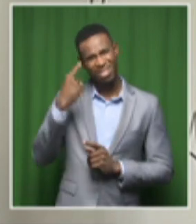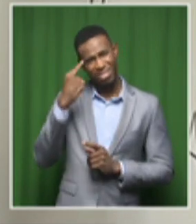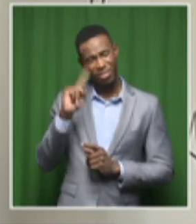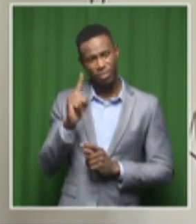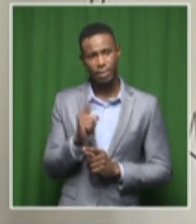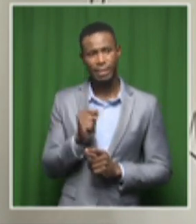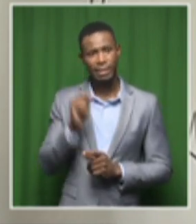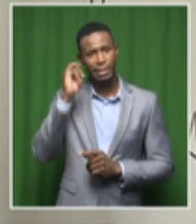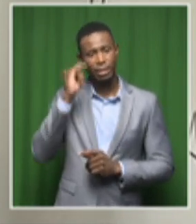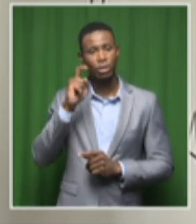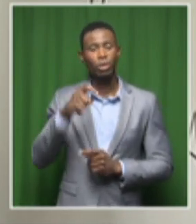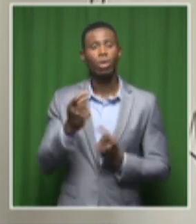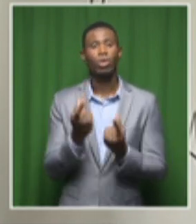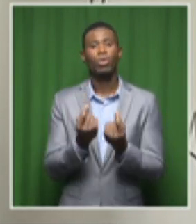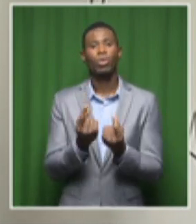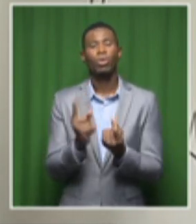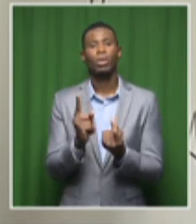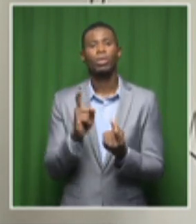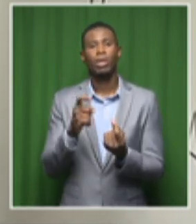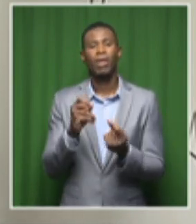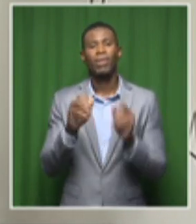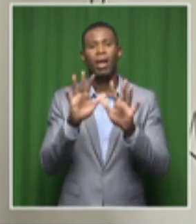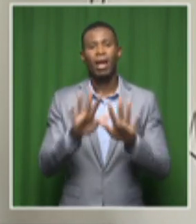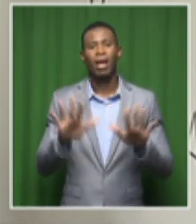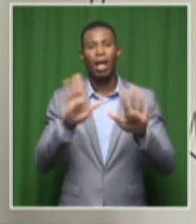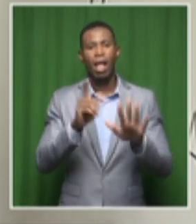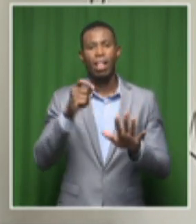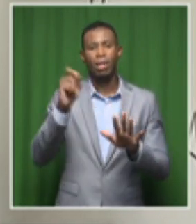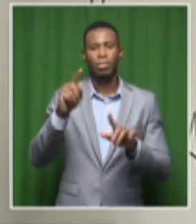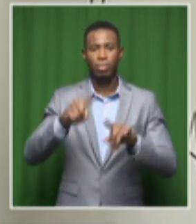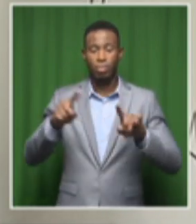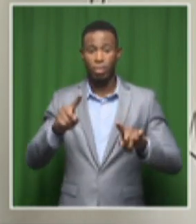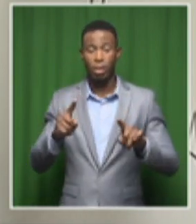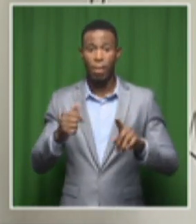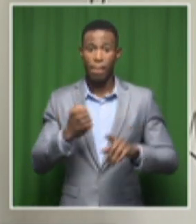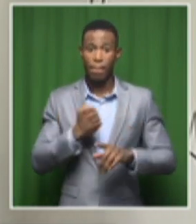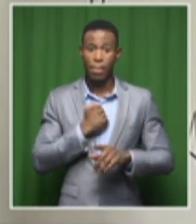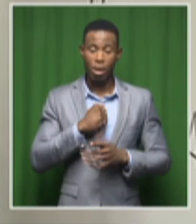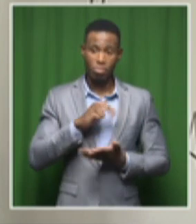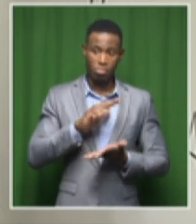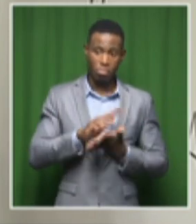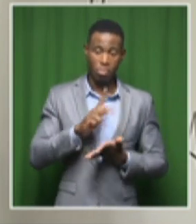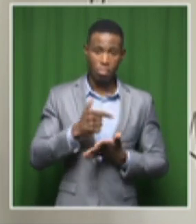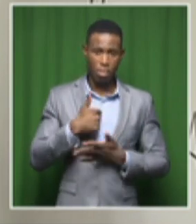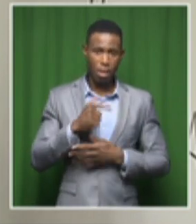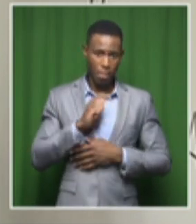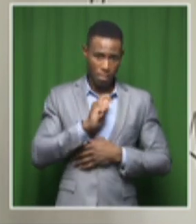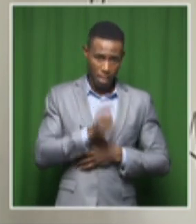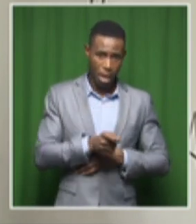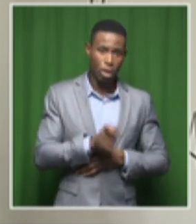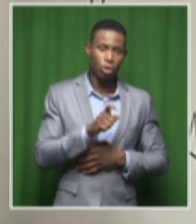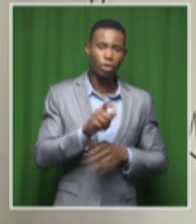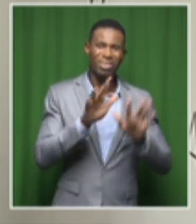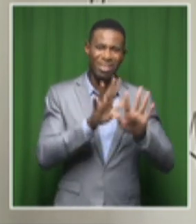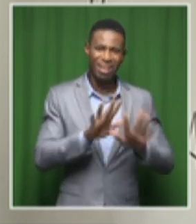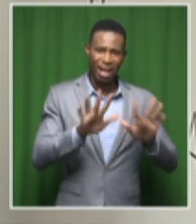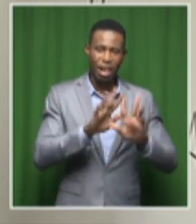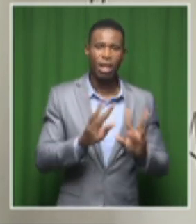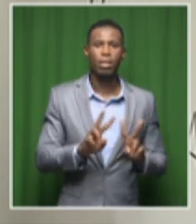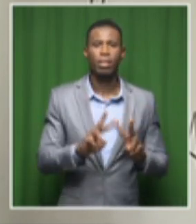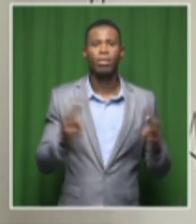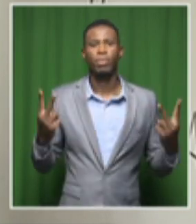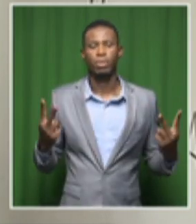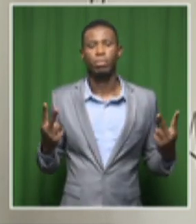out something where you've got different color ticks. For instance, my verification, I'm paying for it. And I think it would just be fair